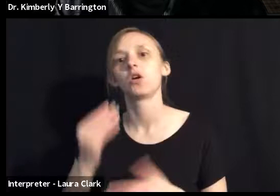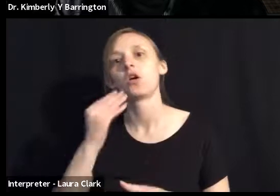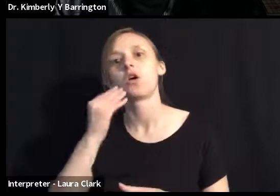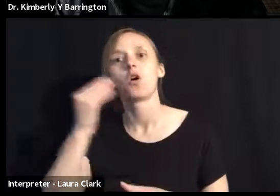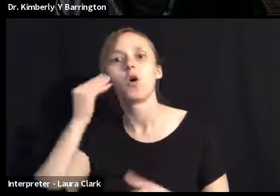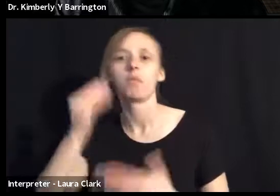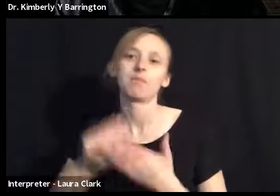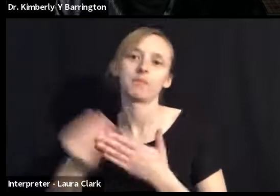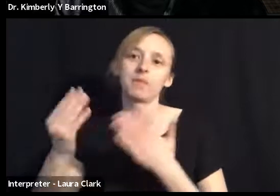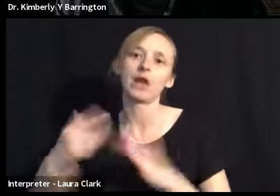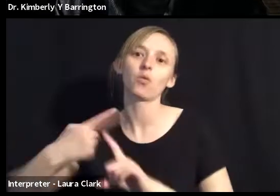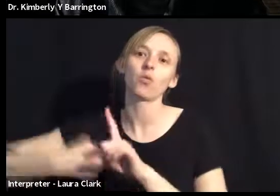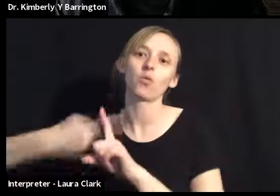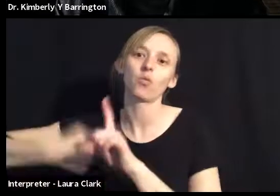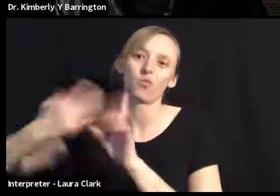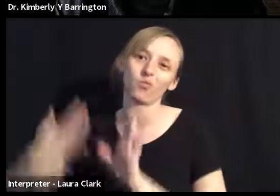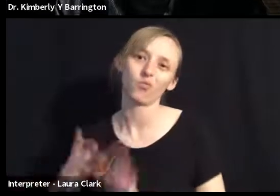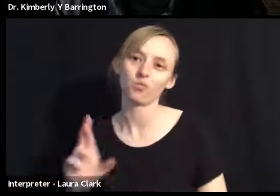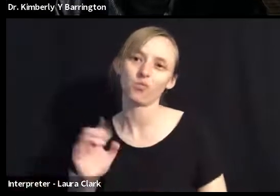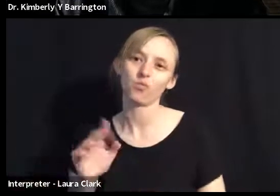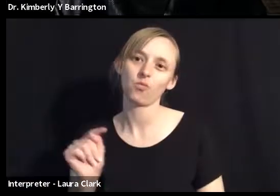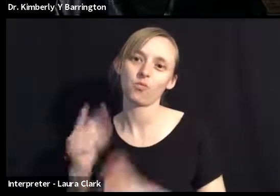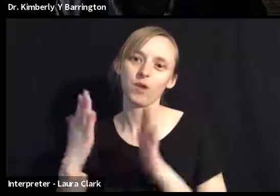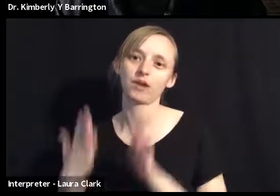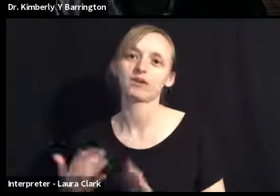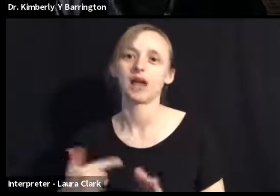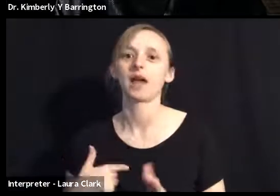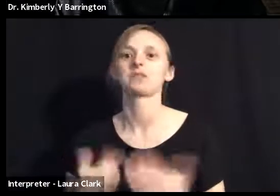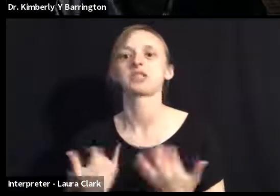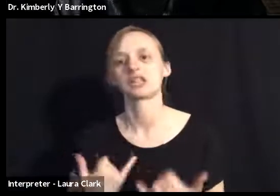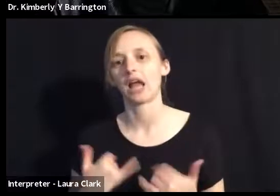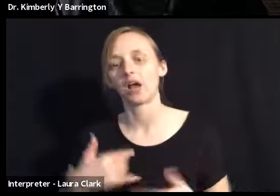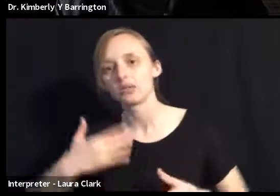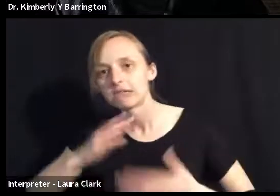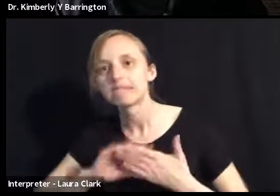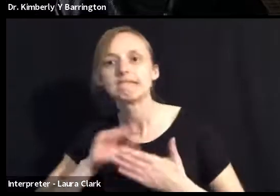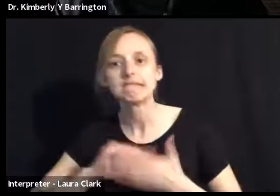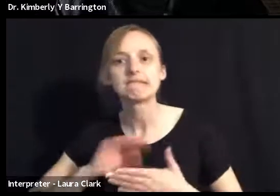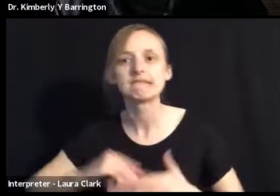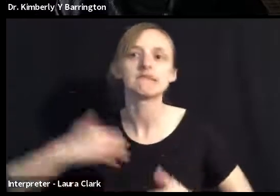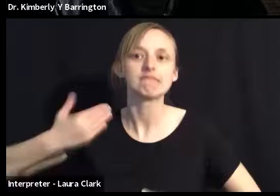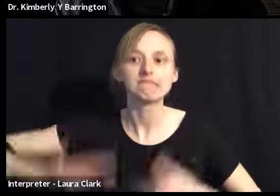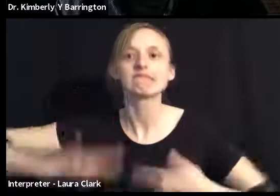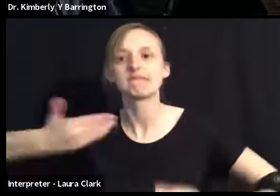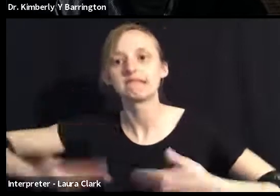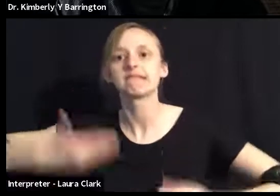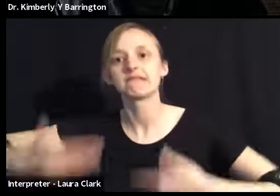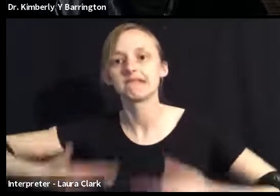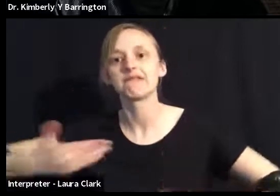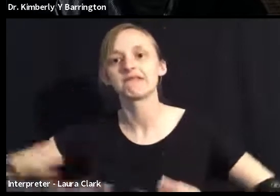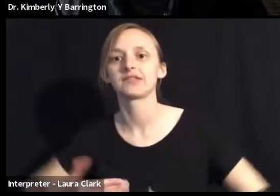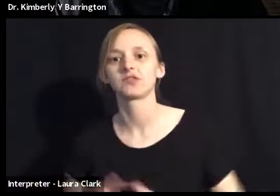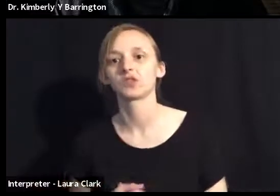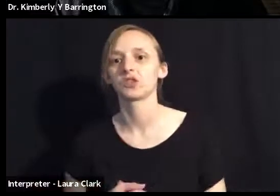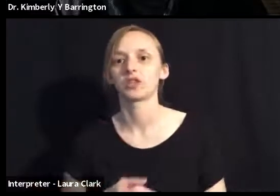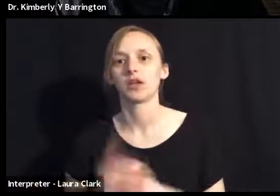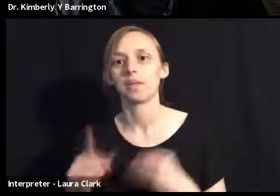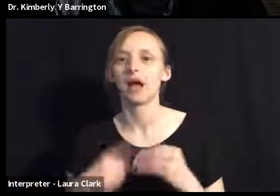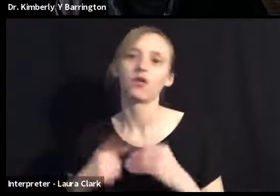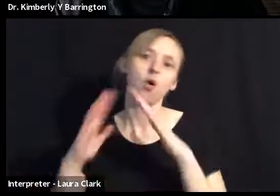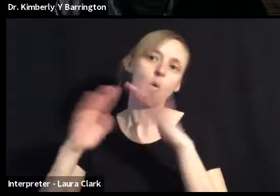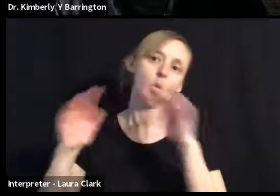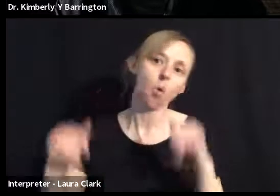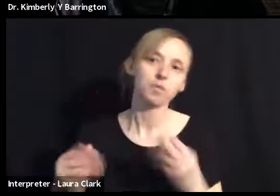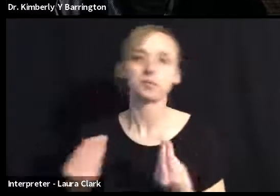home renter. So I'm just now really getting into all of it, you know, realty talk or whatever.